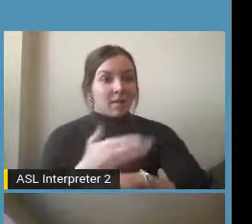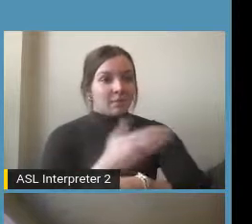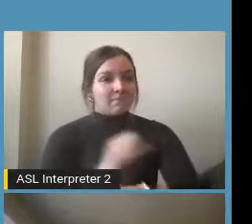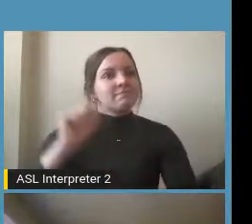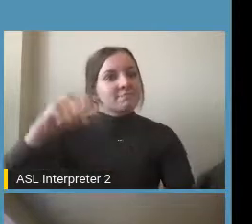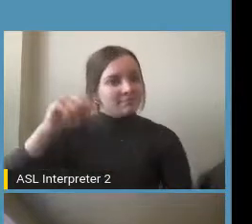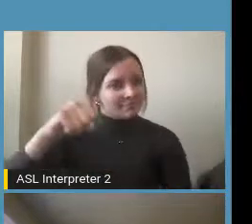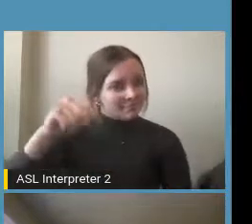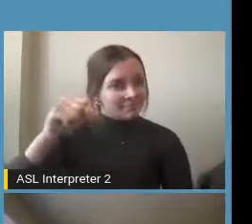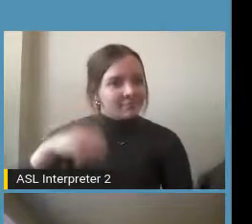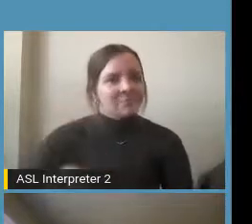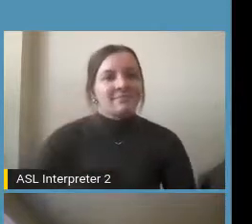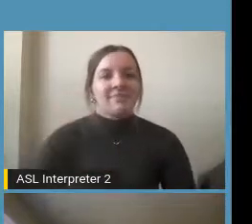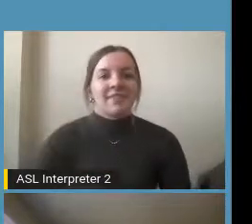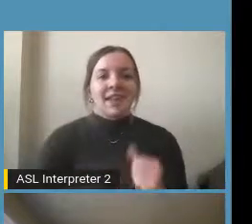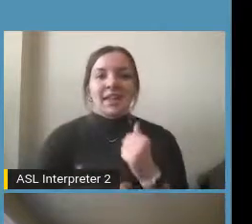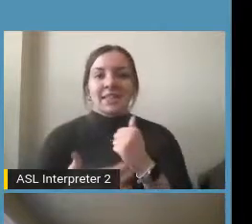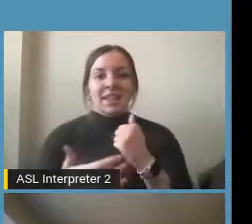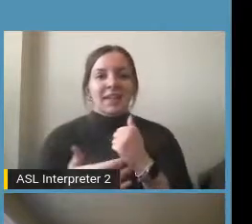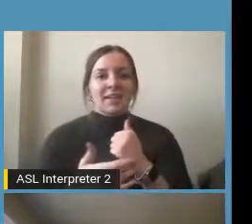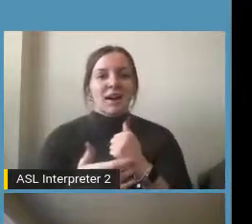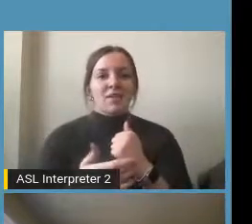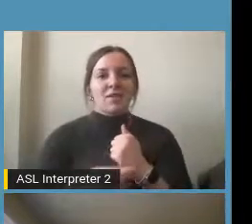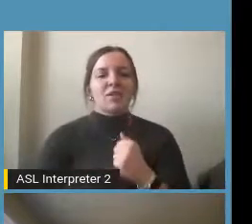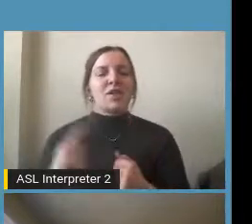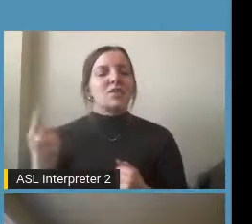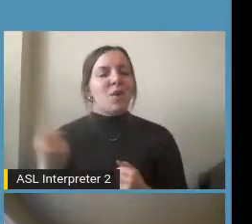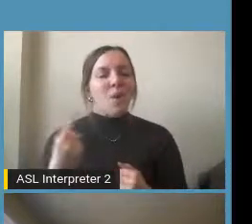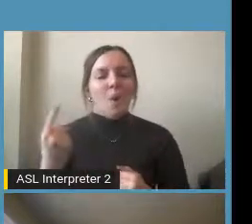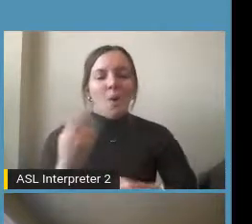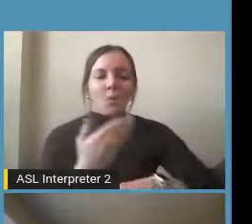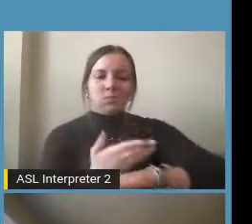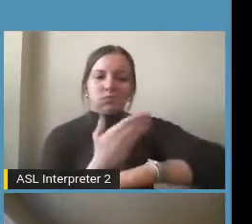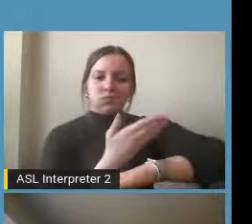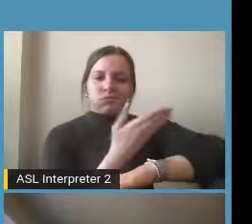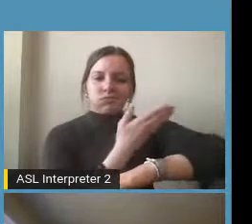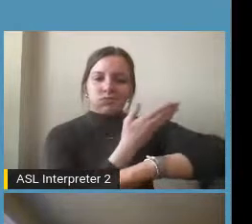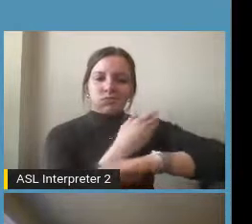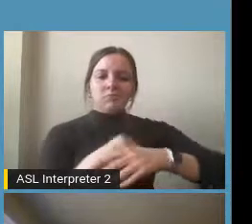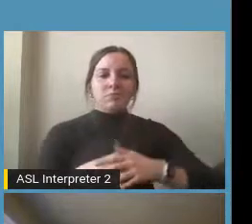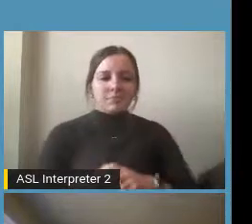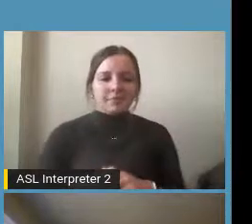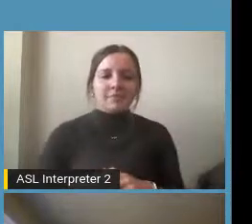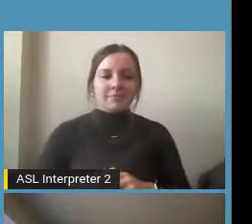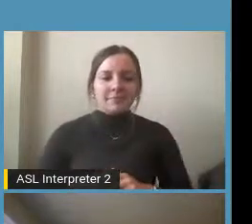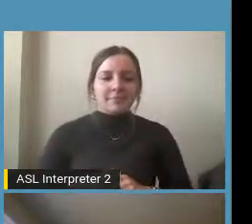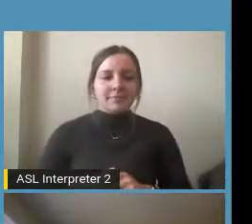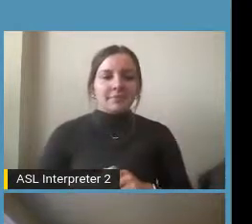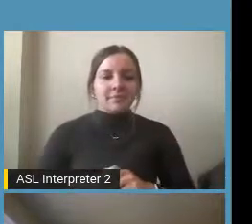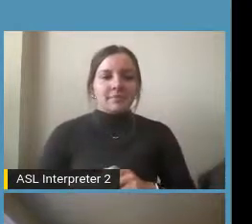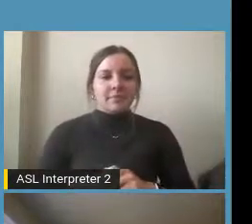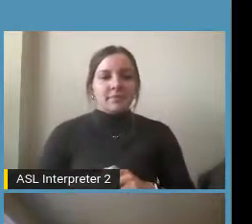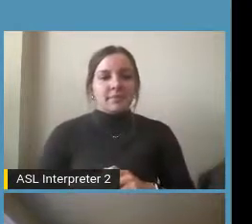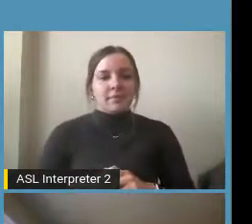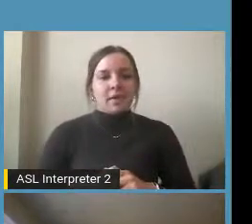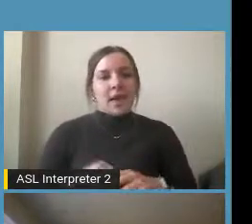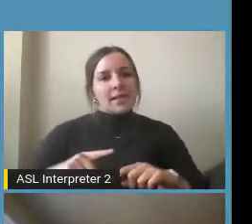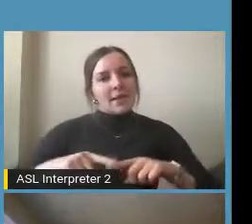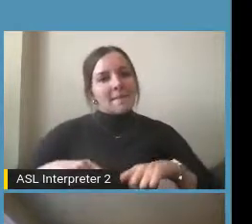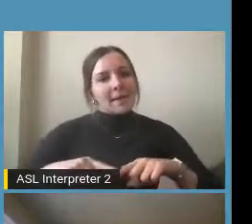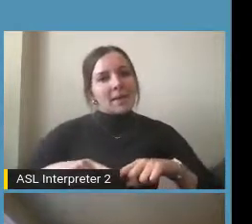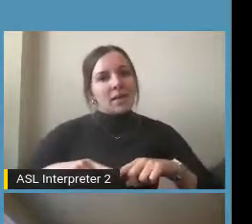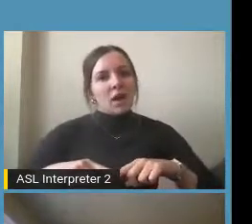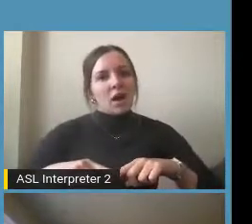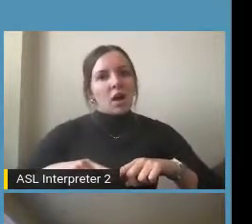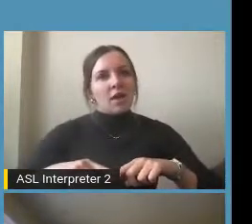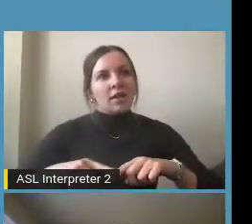day the technology options are always improving. So because of that, depending on what you're trying to do, it might be better to wait than try